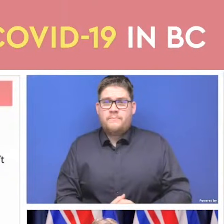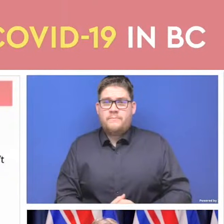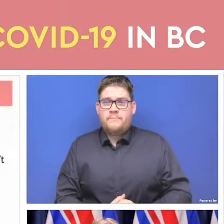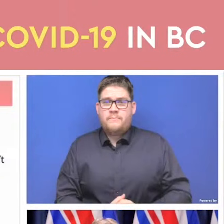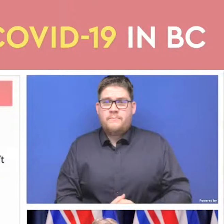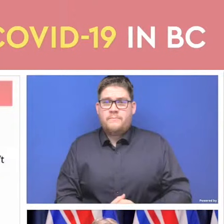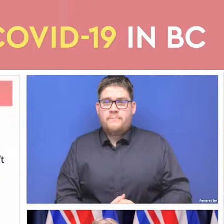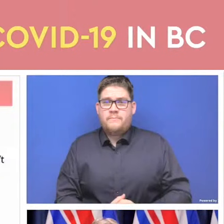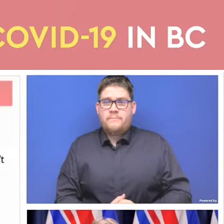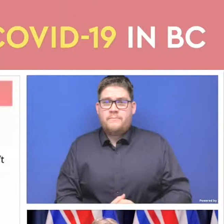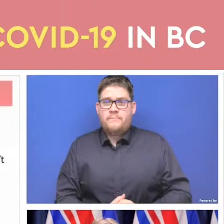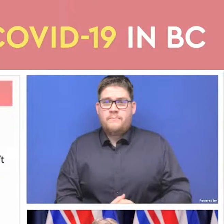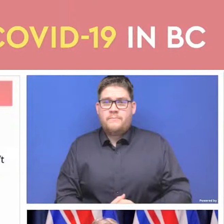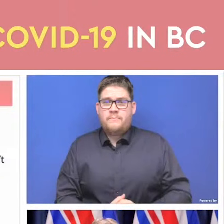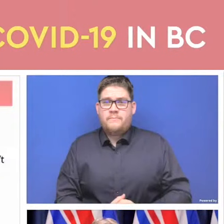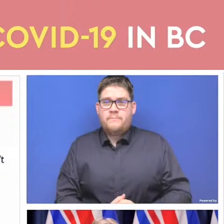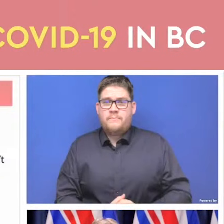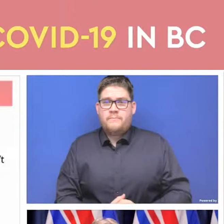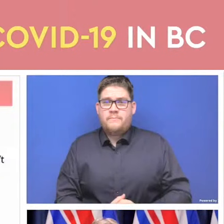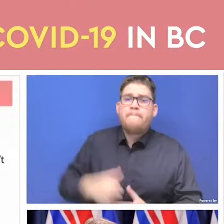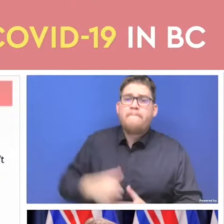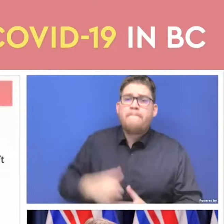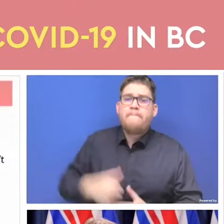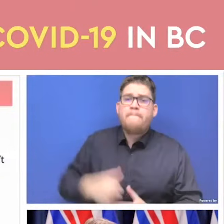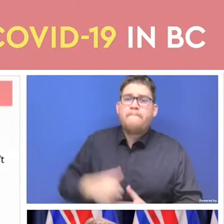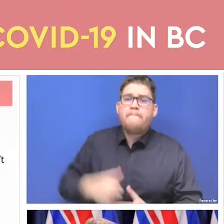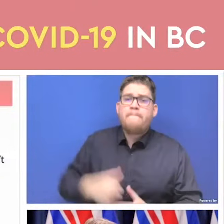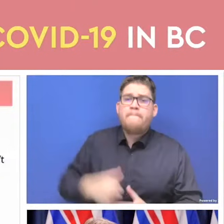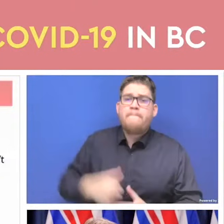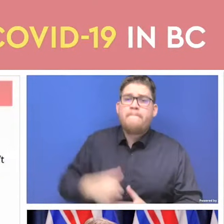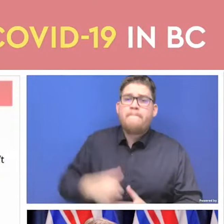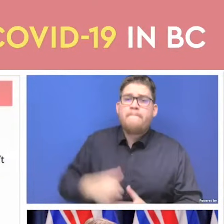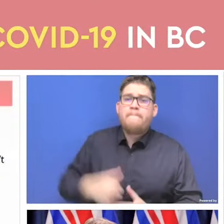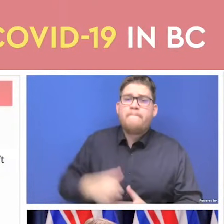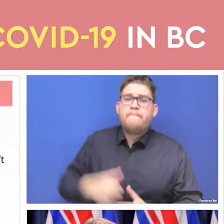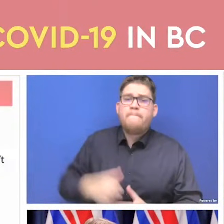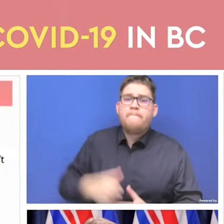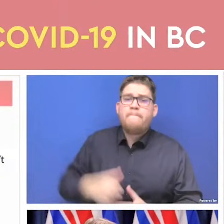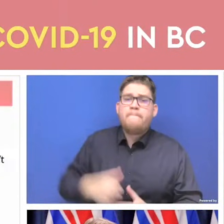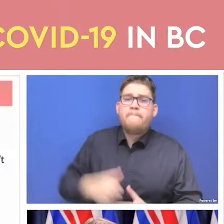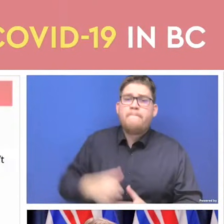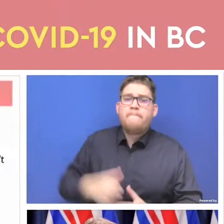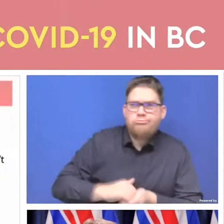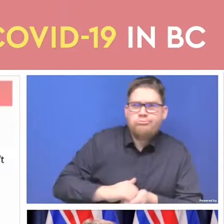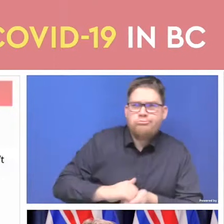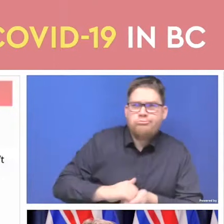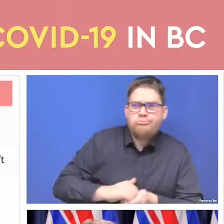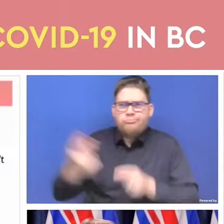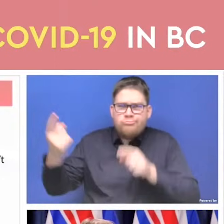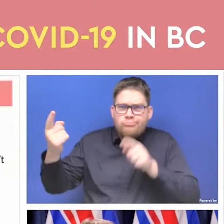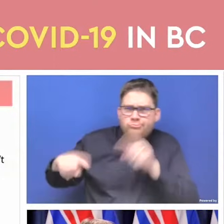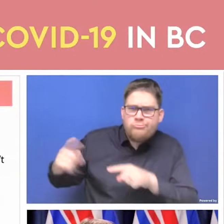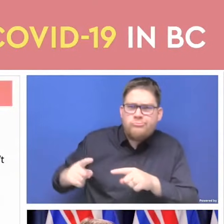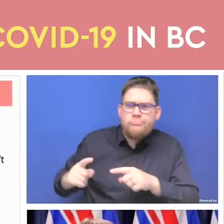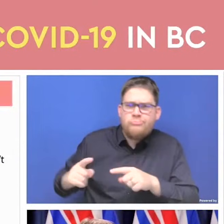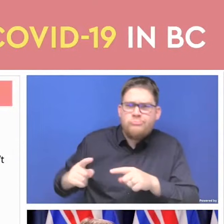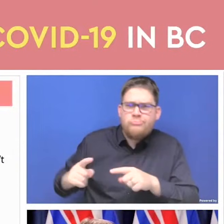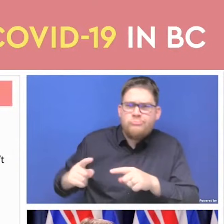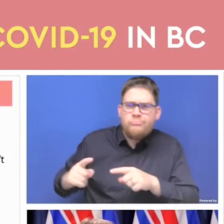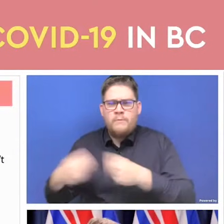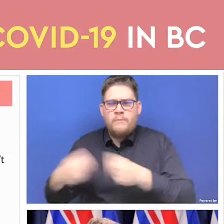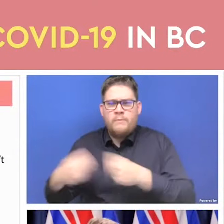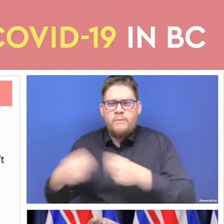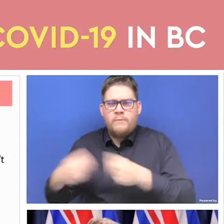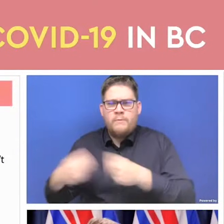Nations Health Authority will be working with us and the other health authorities to get that job done. And for Indigenous peoples who live